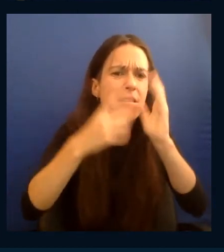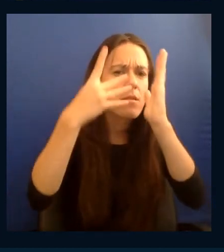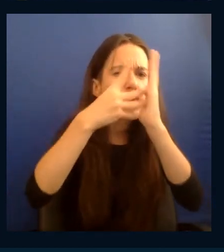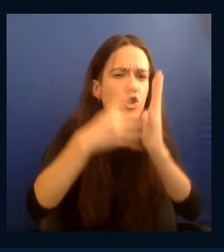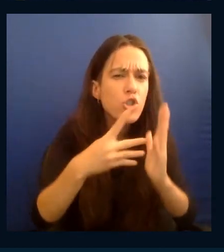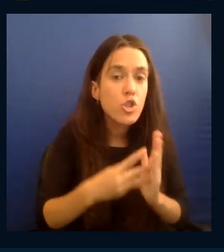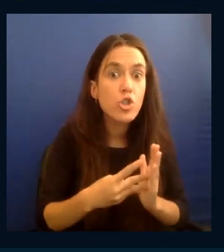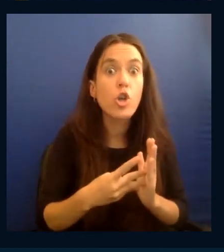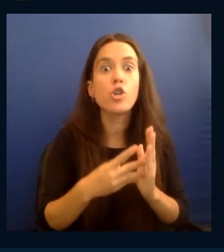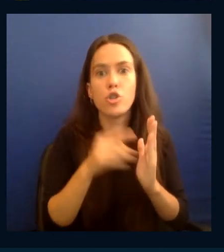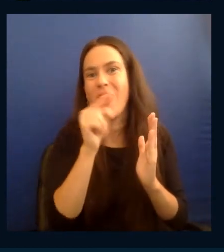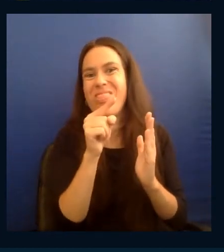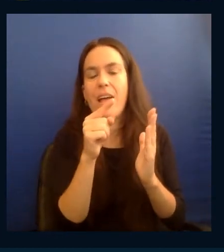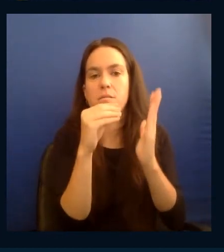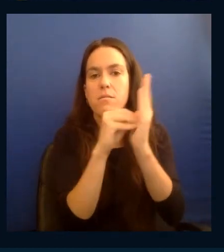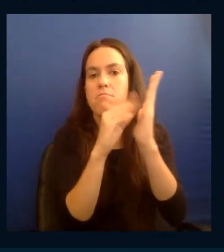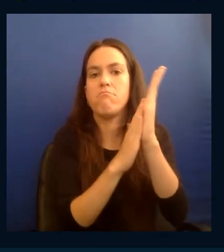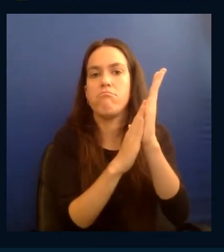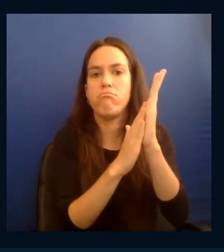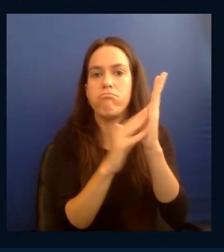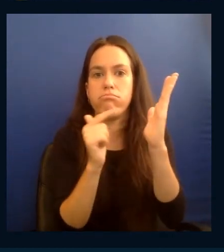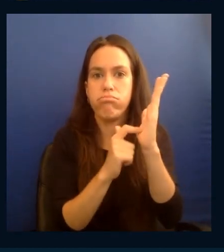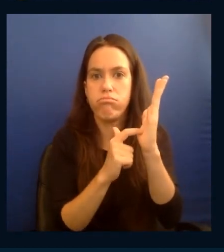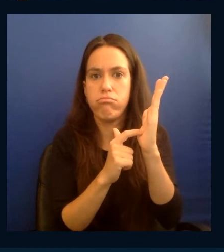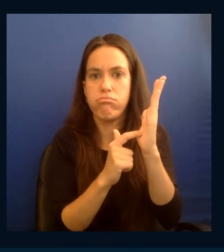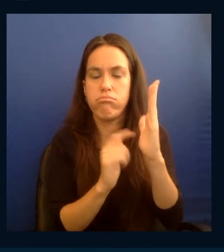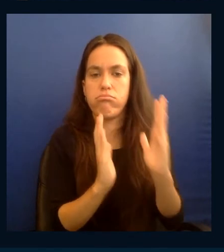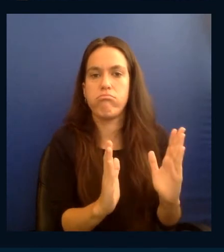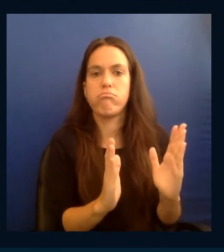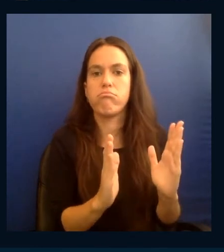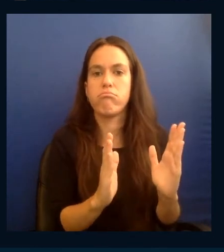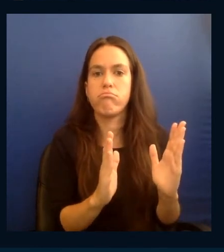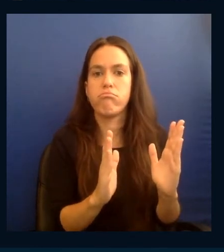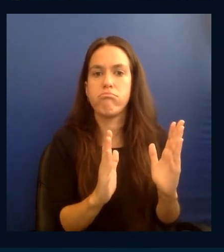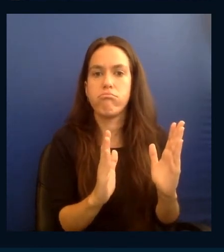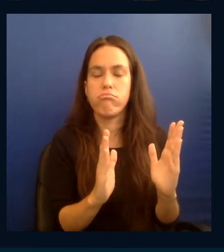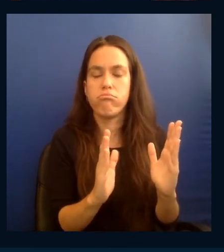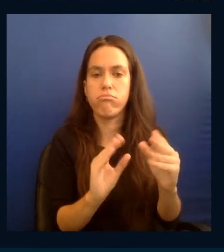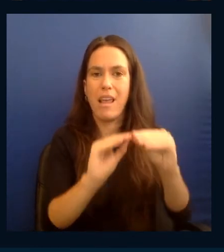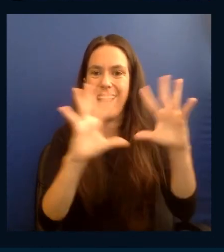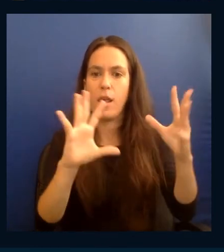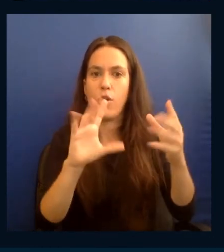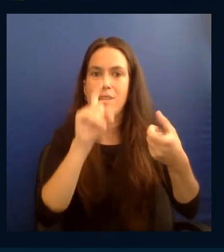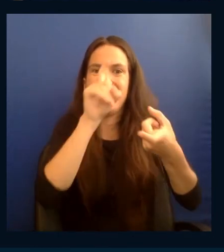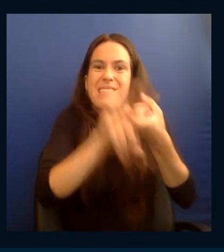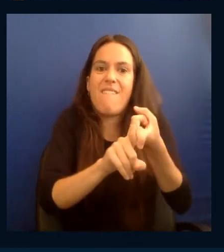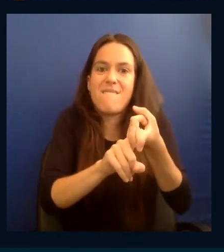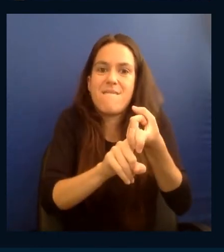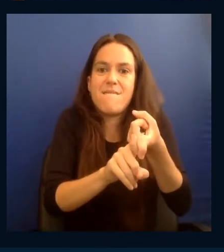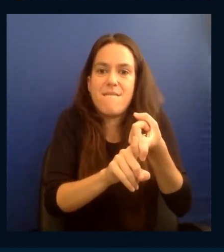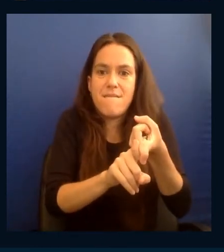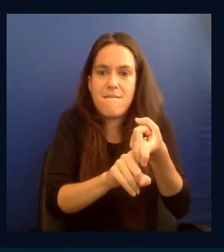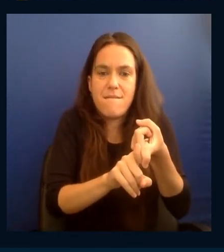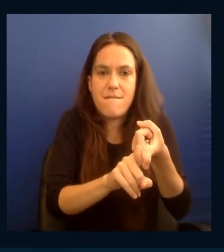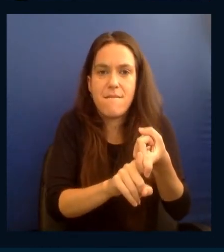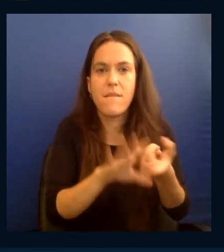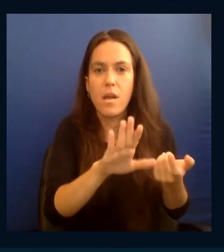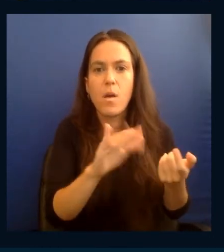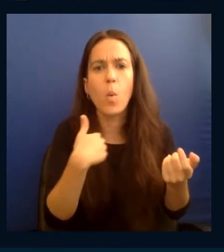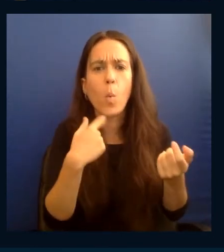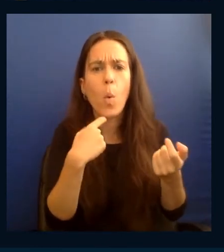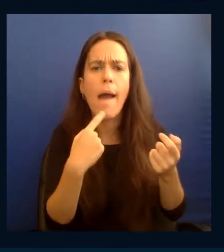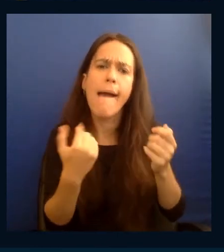it goes through Canary, after the stage of Canary, and we can select the stage here, I want another check-in. Again, we can do